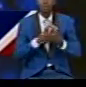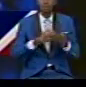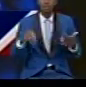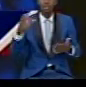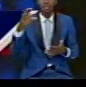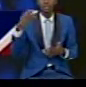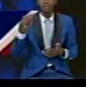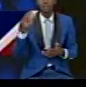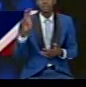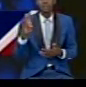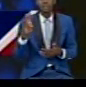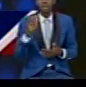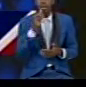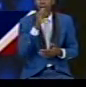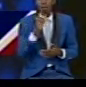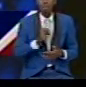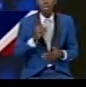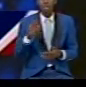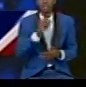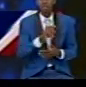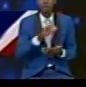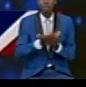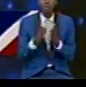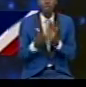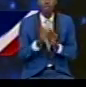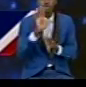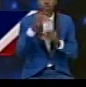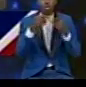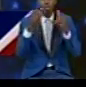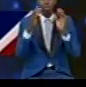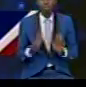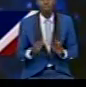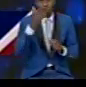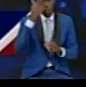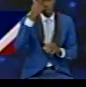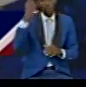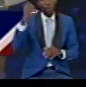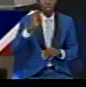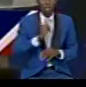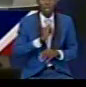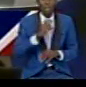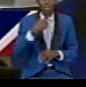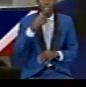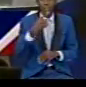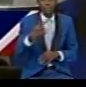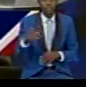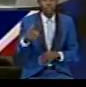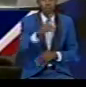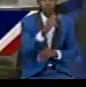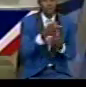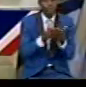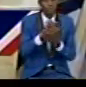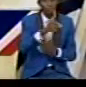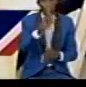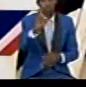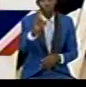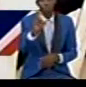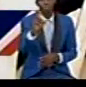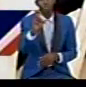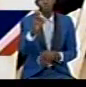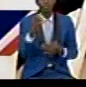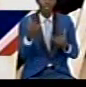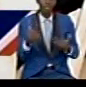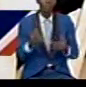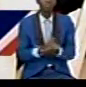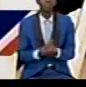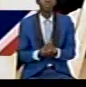I therefore become your enemy because I tell you the truth? Now,